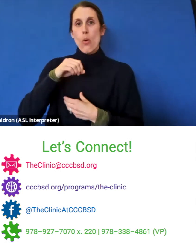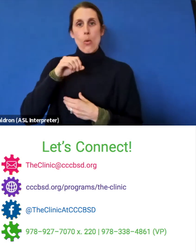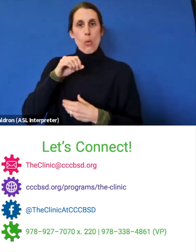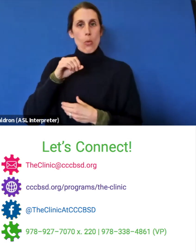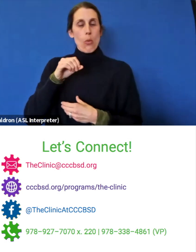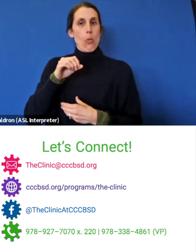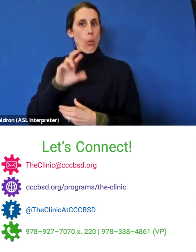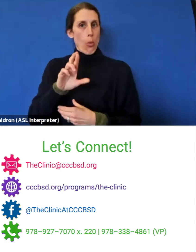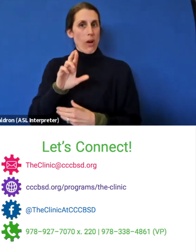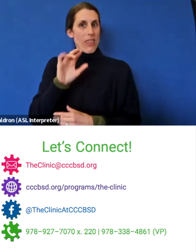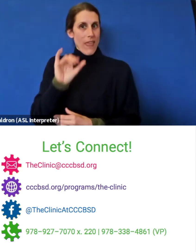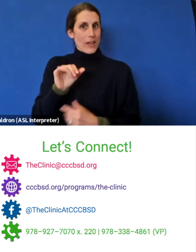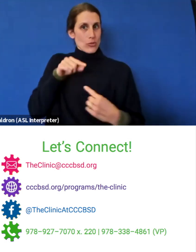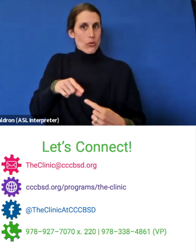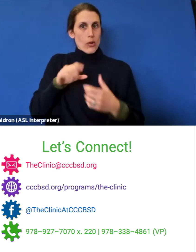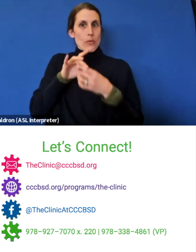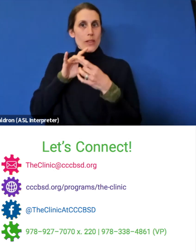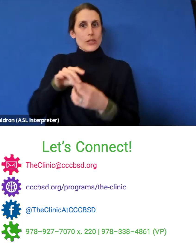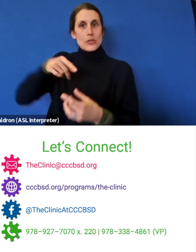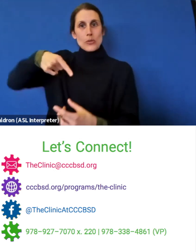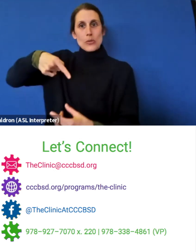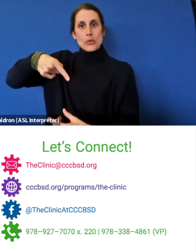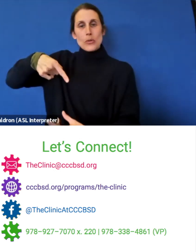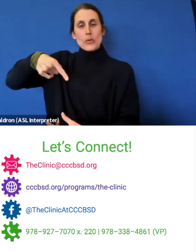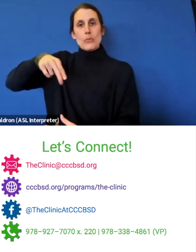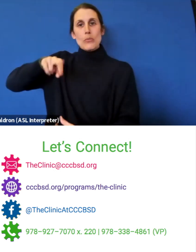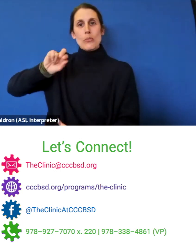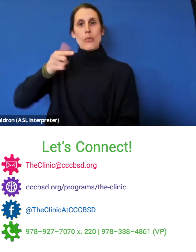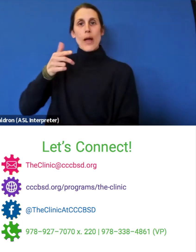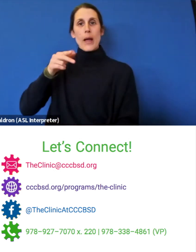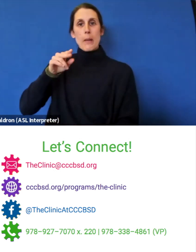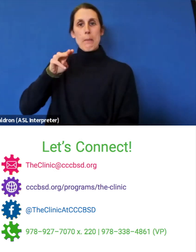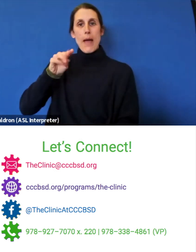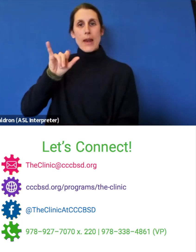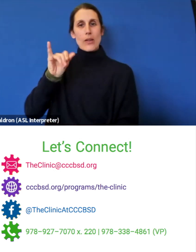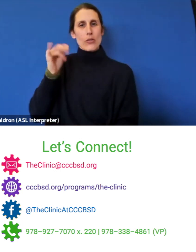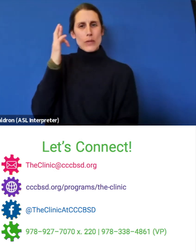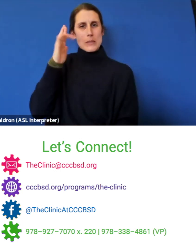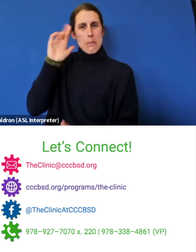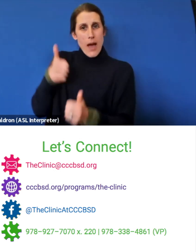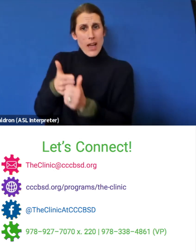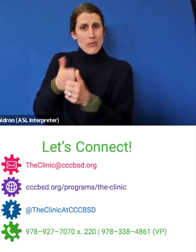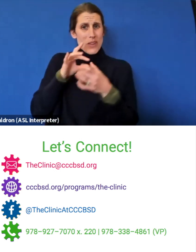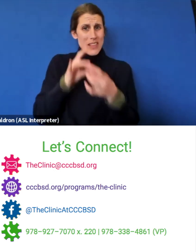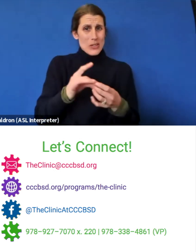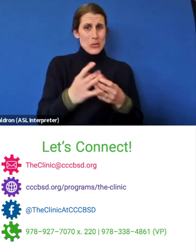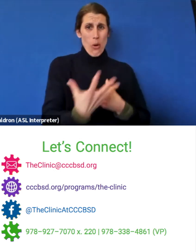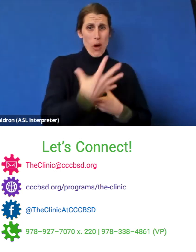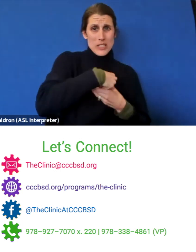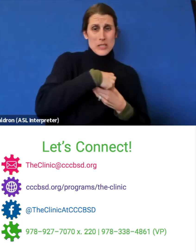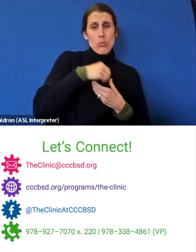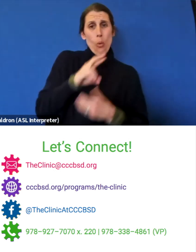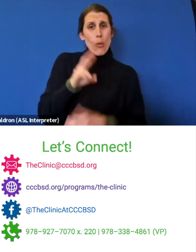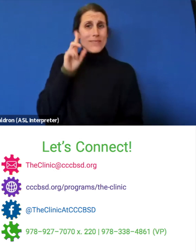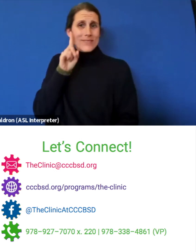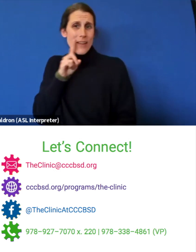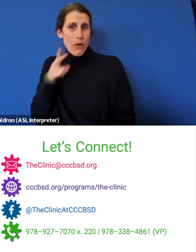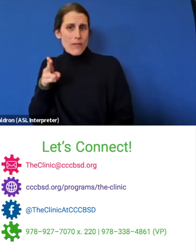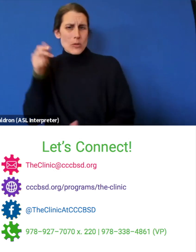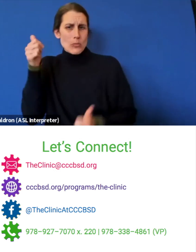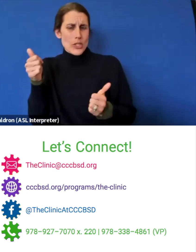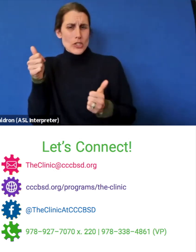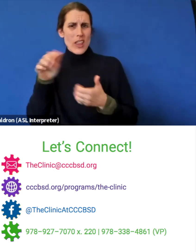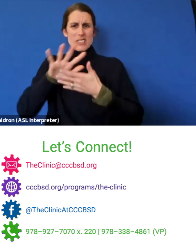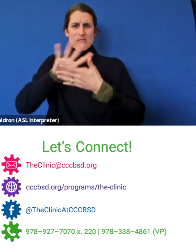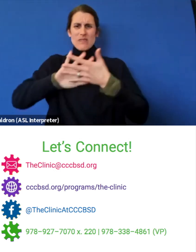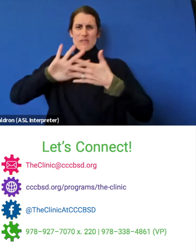of hearing, right? So teasing some of that out can be tricky. But I think there's definitely this idea around what are pragmatic strengths